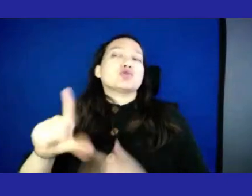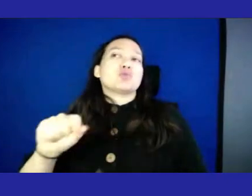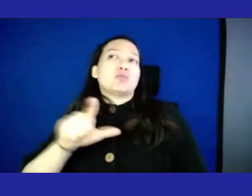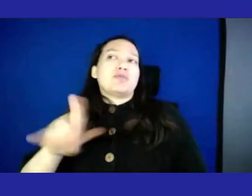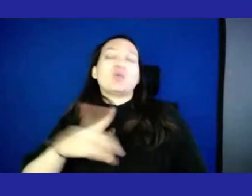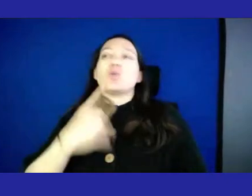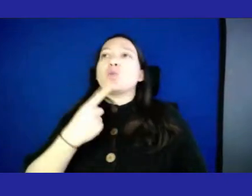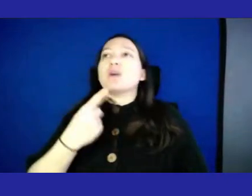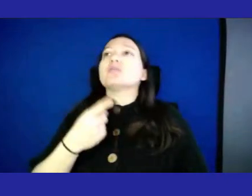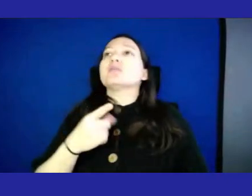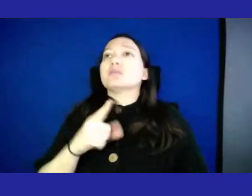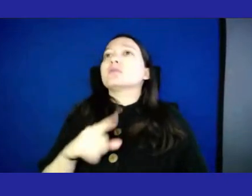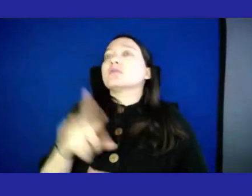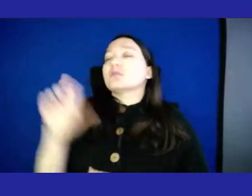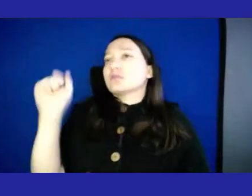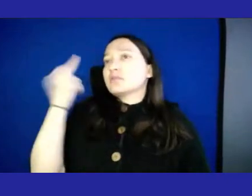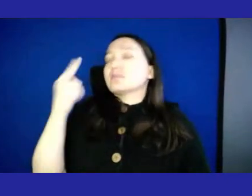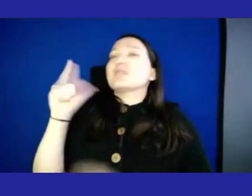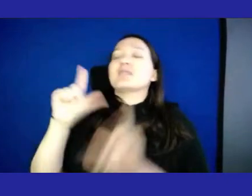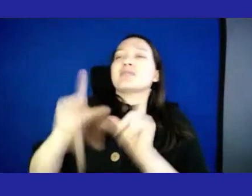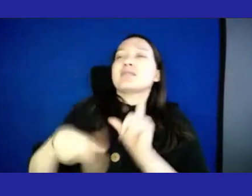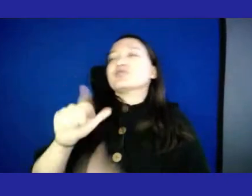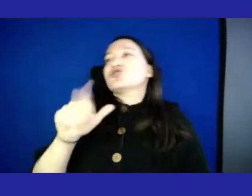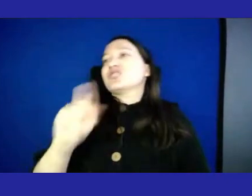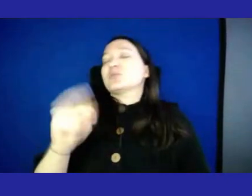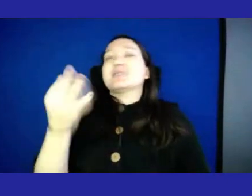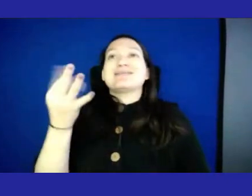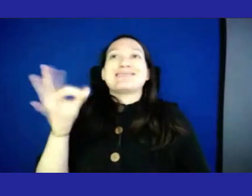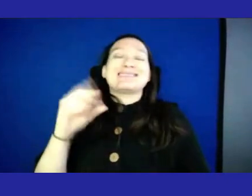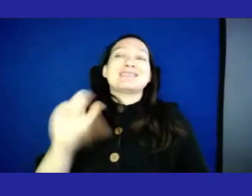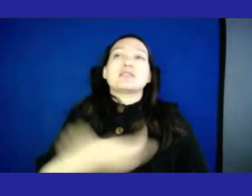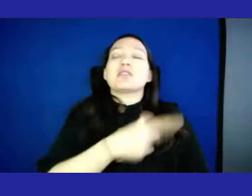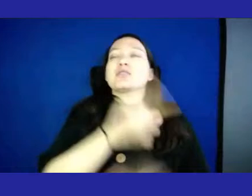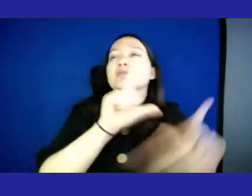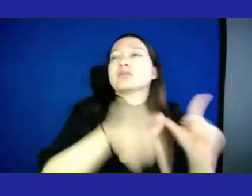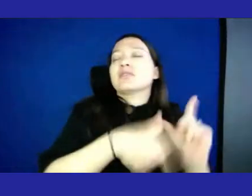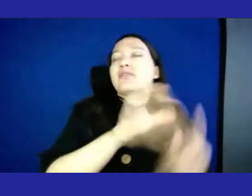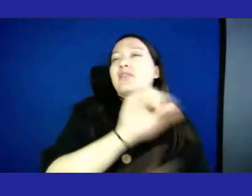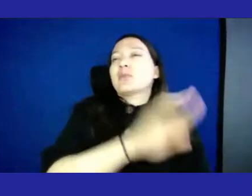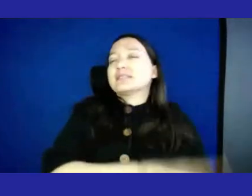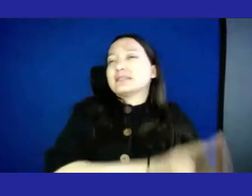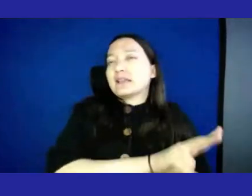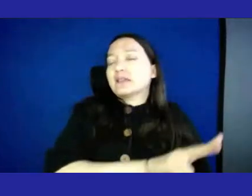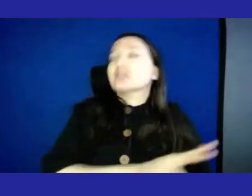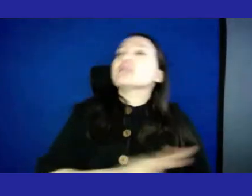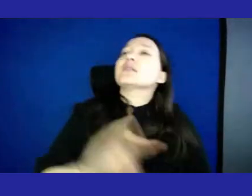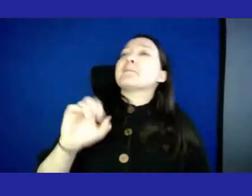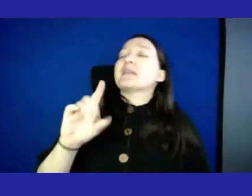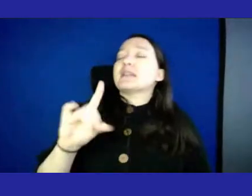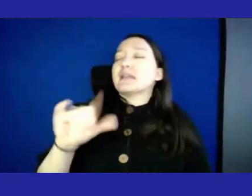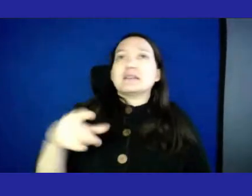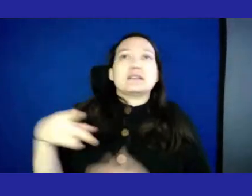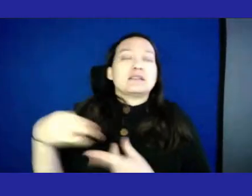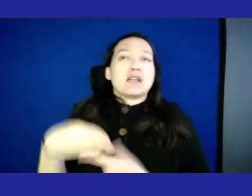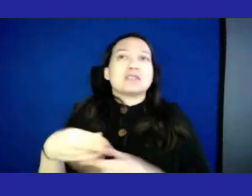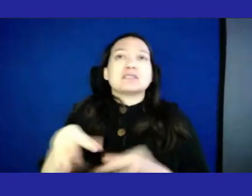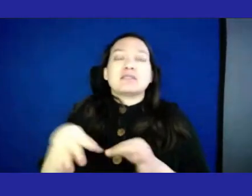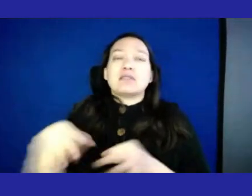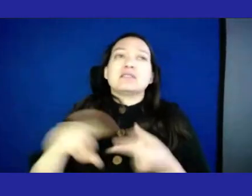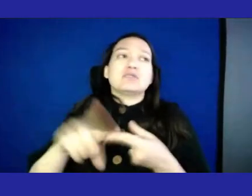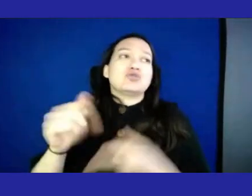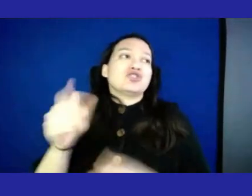tranche of government funding now expiring on January 19th and another on February 2nd. The Medicaid DSH cuts were delayed until